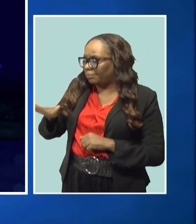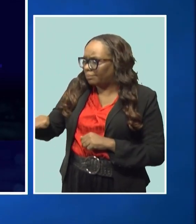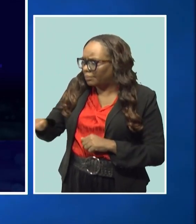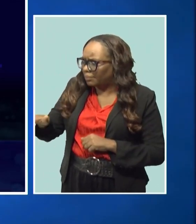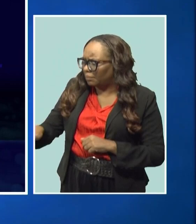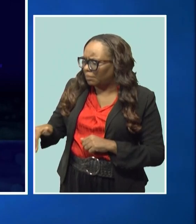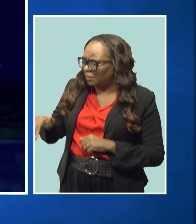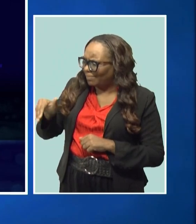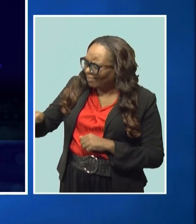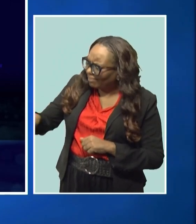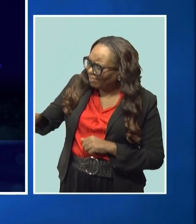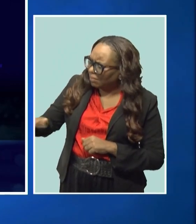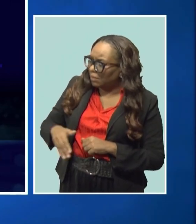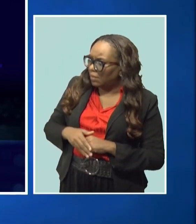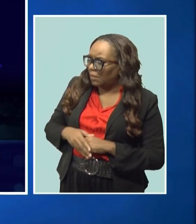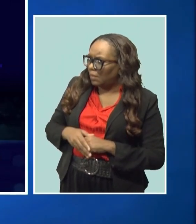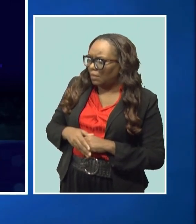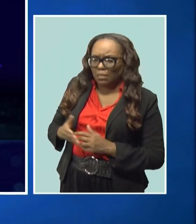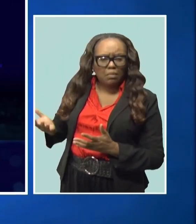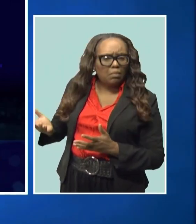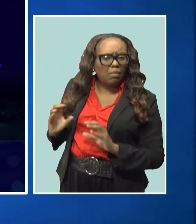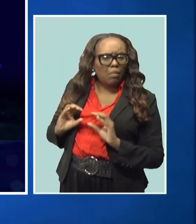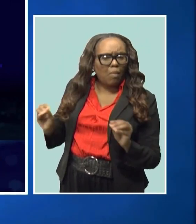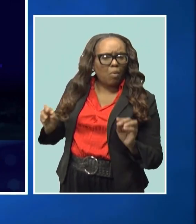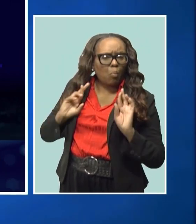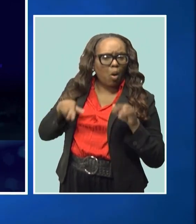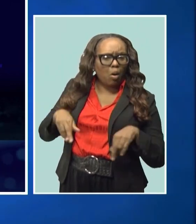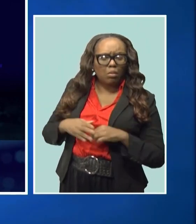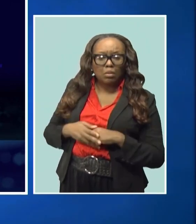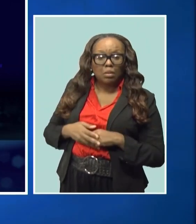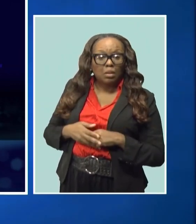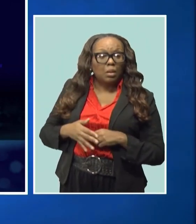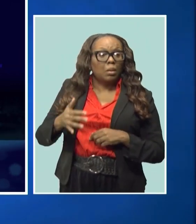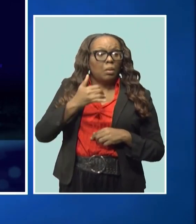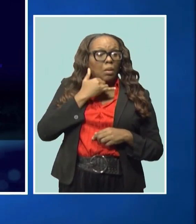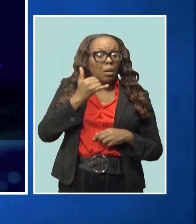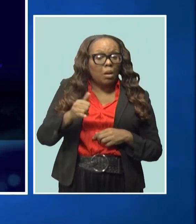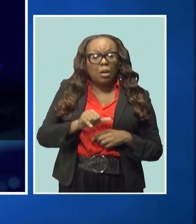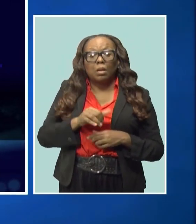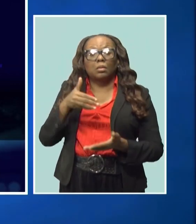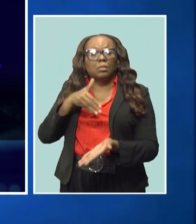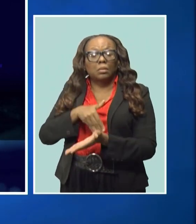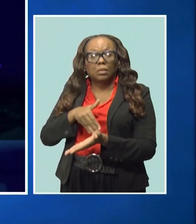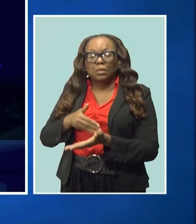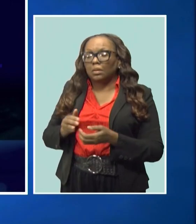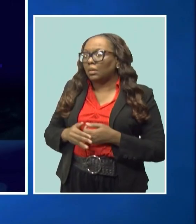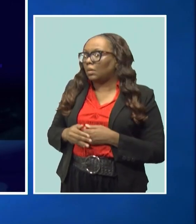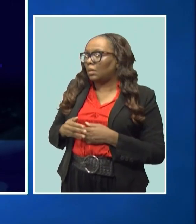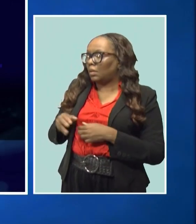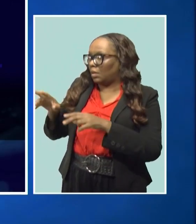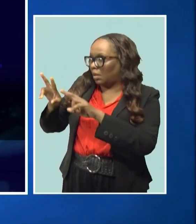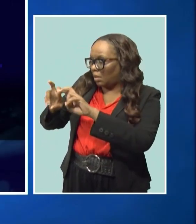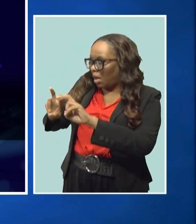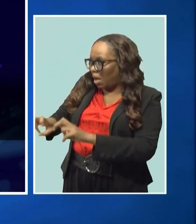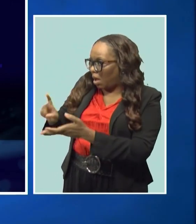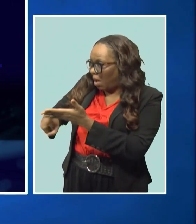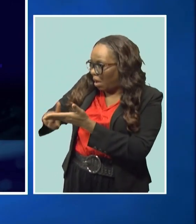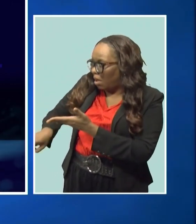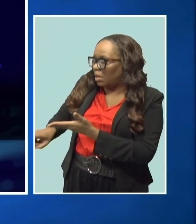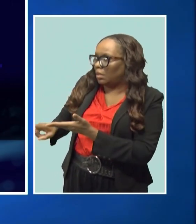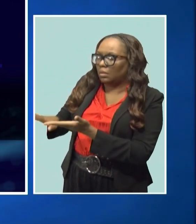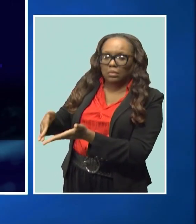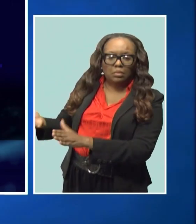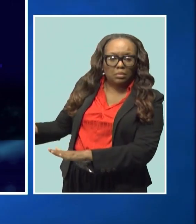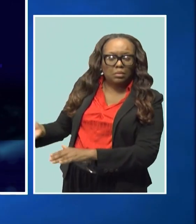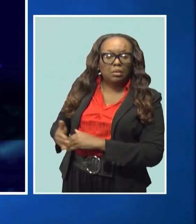unresponsive. A medical doctor was summoned and examined him and pronounced him dead. Now, a